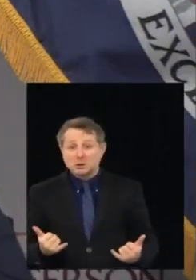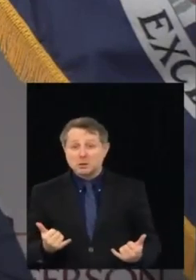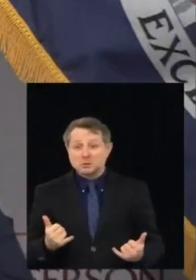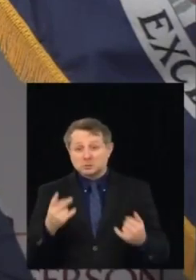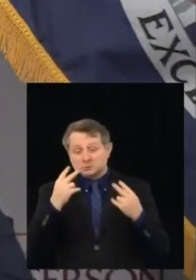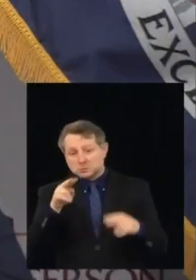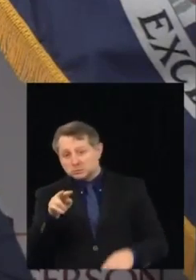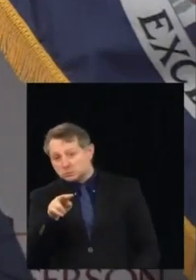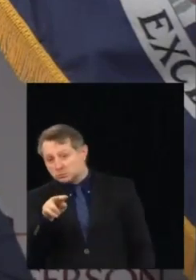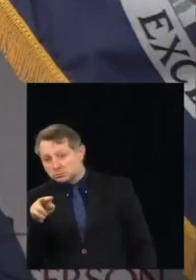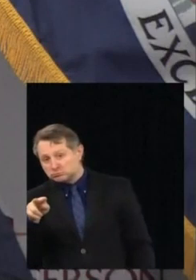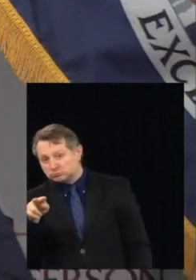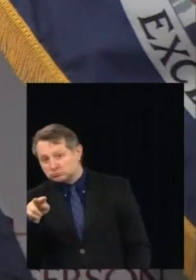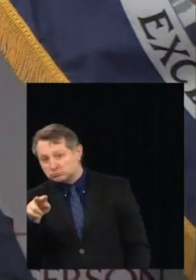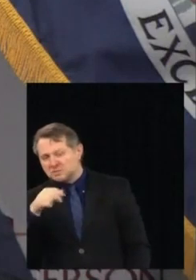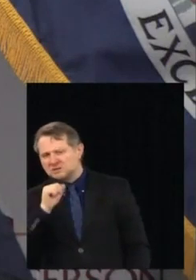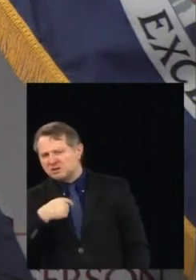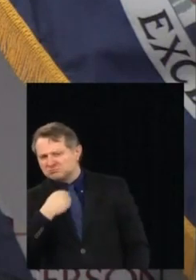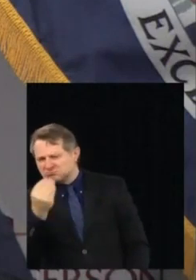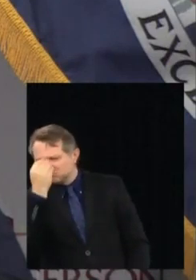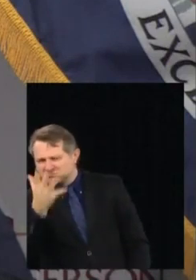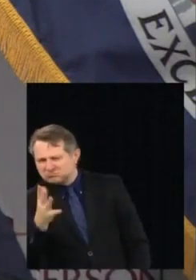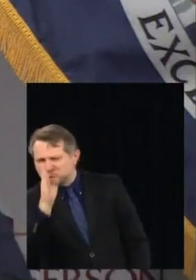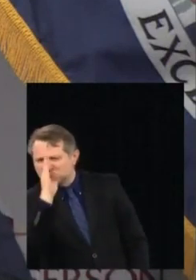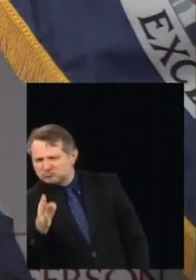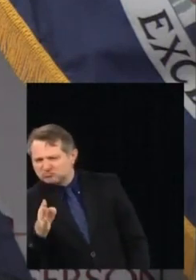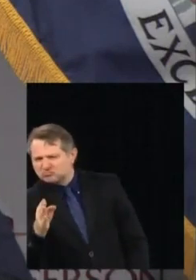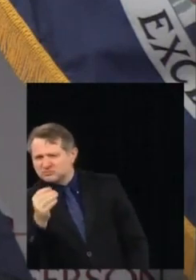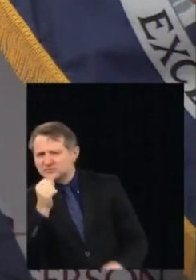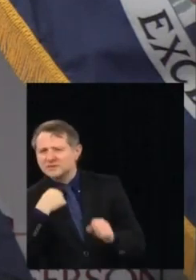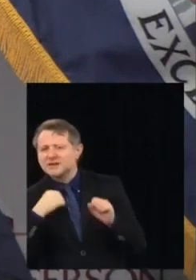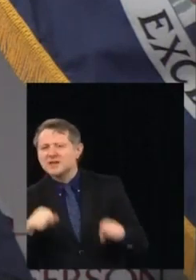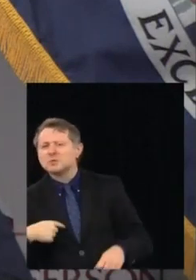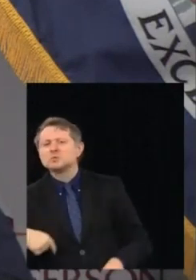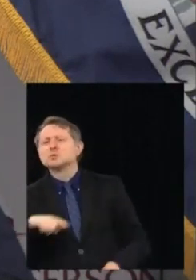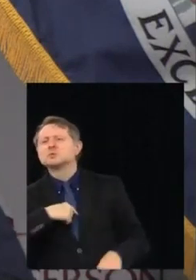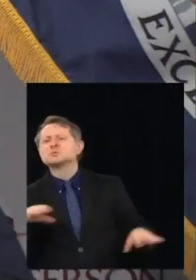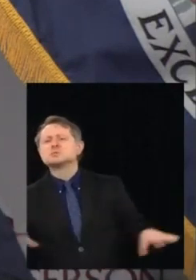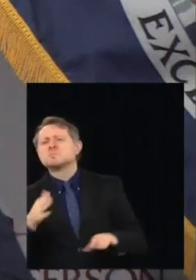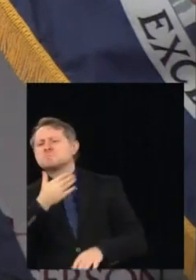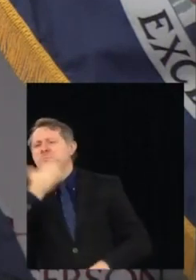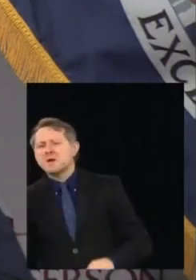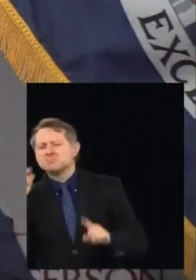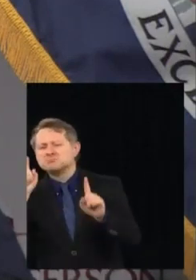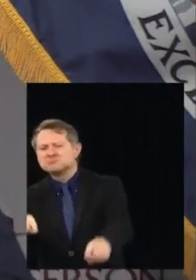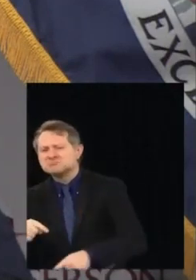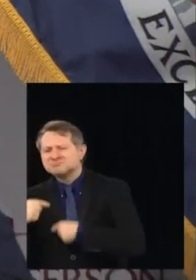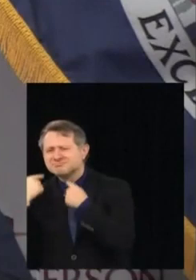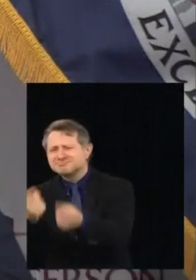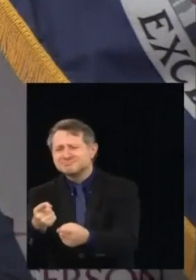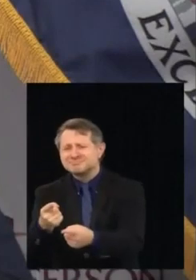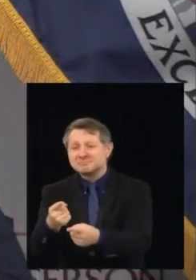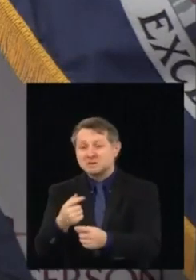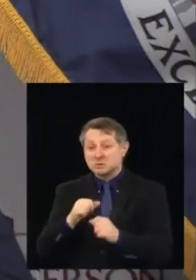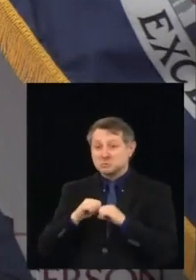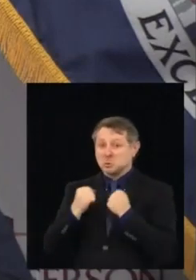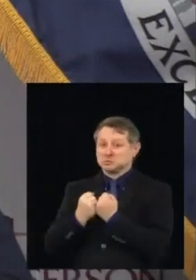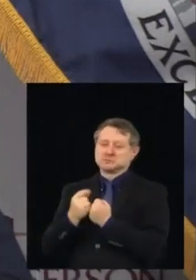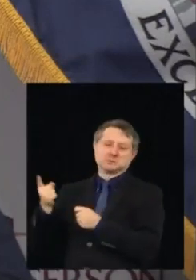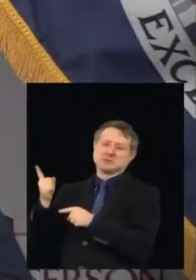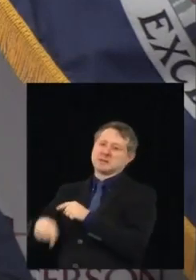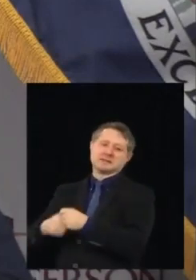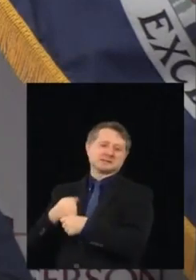eyes and say, we did everything that we could. As a society, you can't save everyone. You're going to lose people.